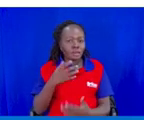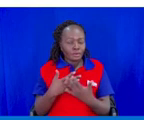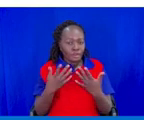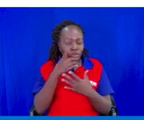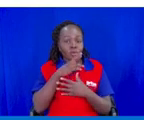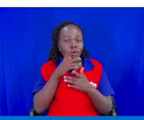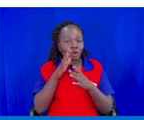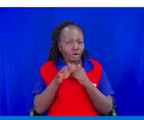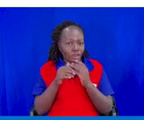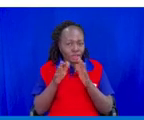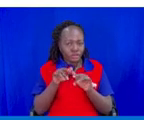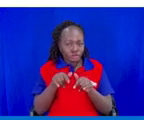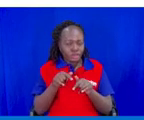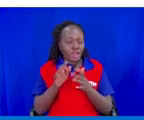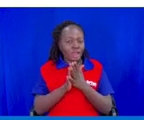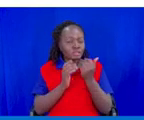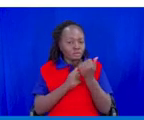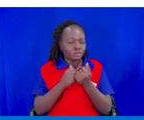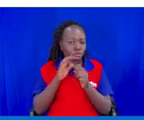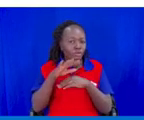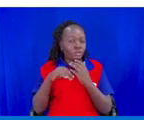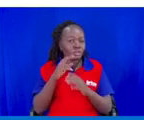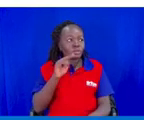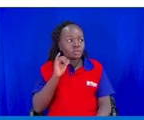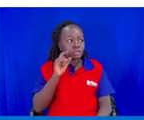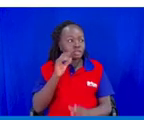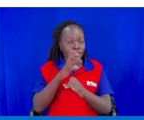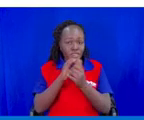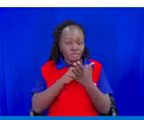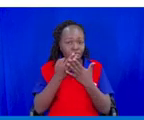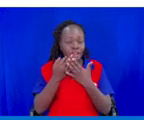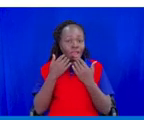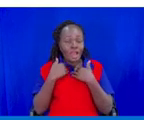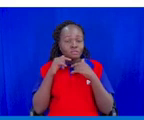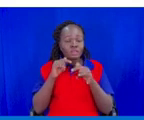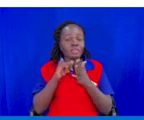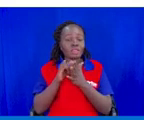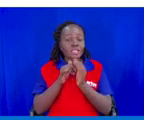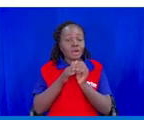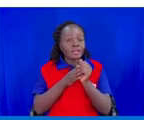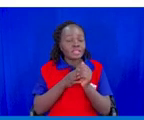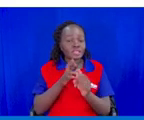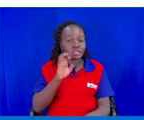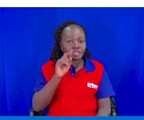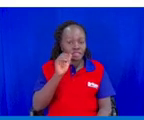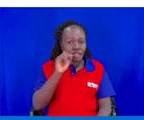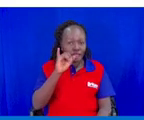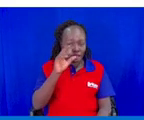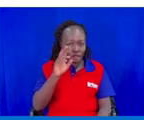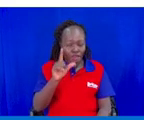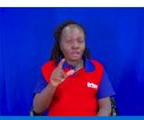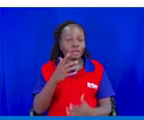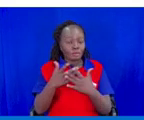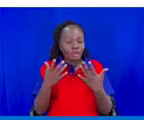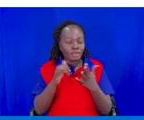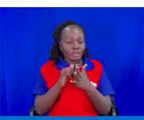in support of those unit trust funds that you can see there. That is what we'd call our leading retail product. And you are, as a unit holder, you